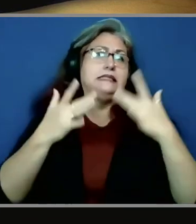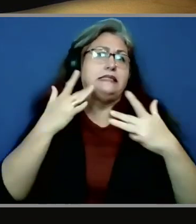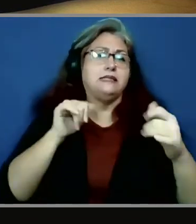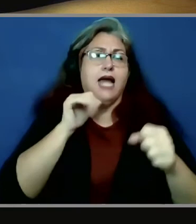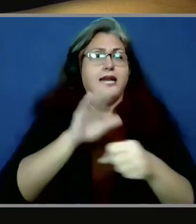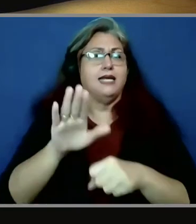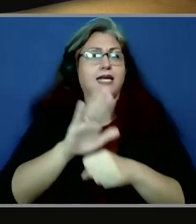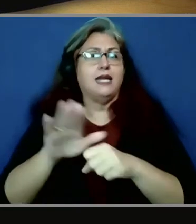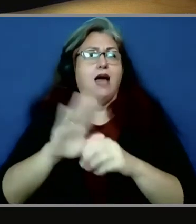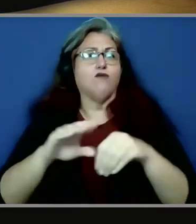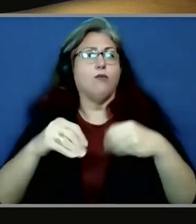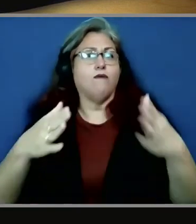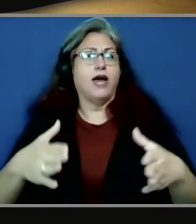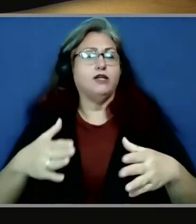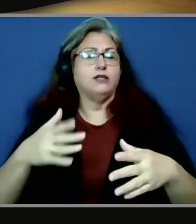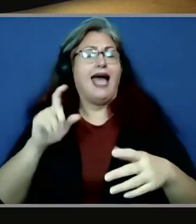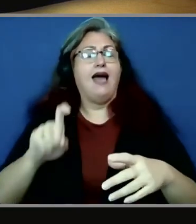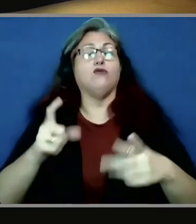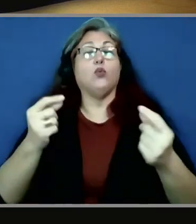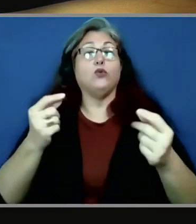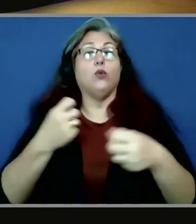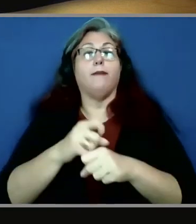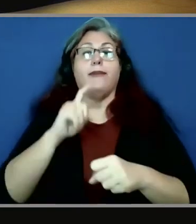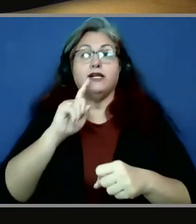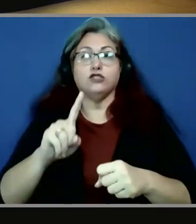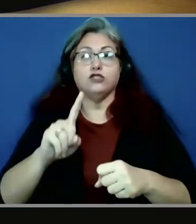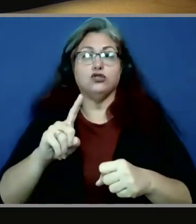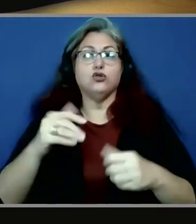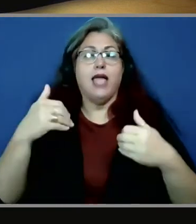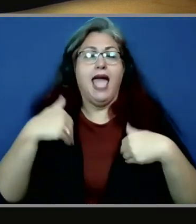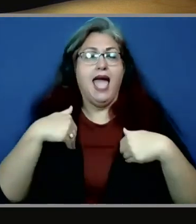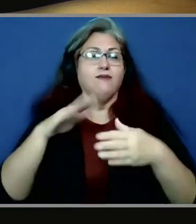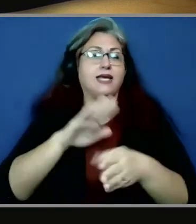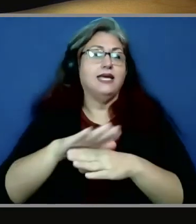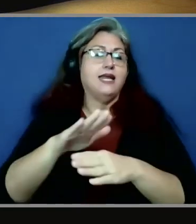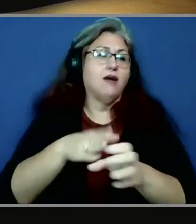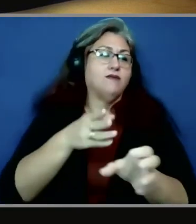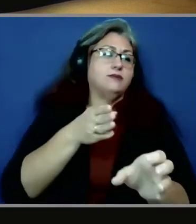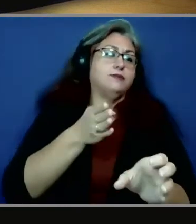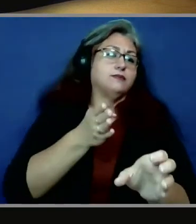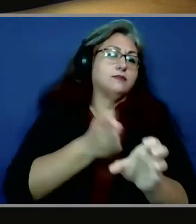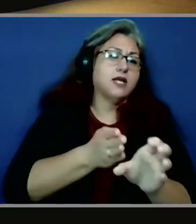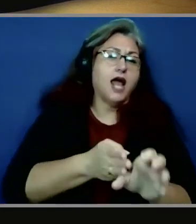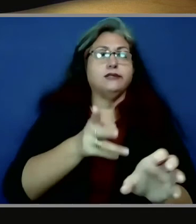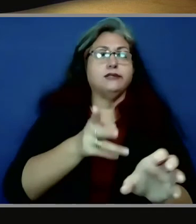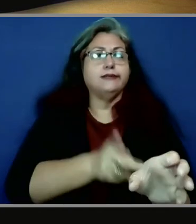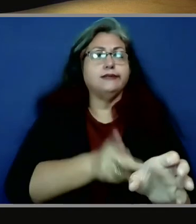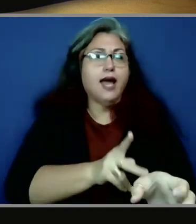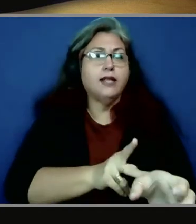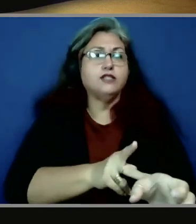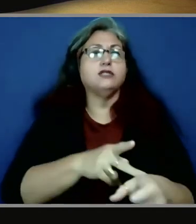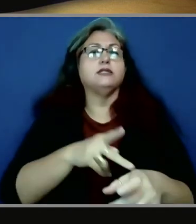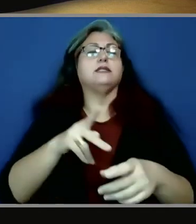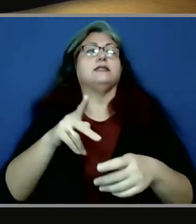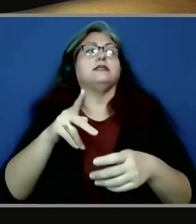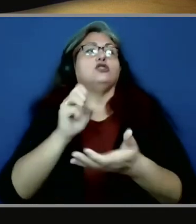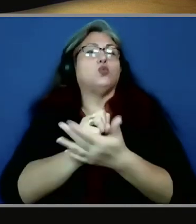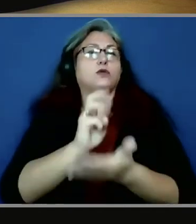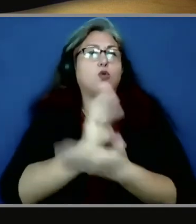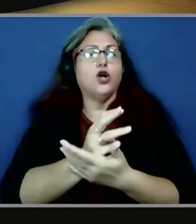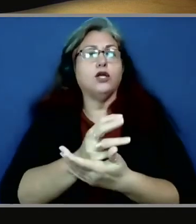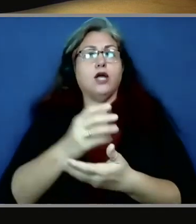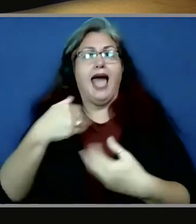do as well is ensure that we will have psychologists, psychiatrists, and social workers by funding scholarships